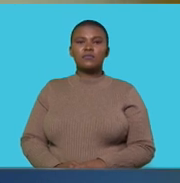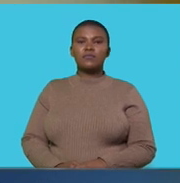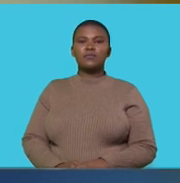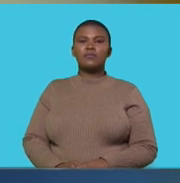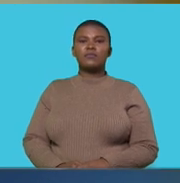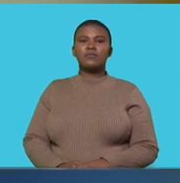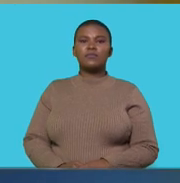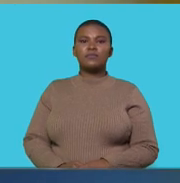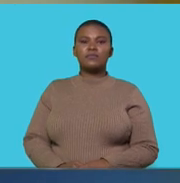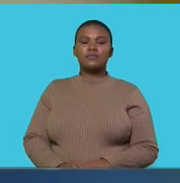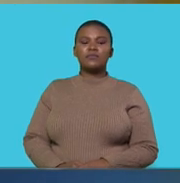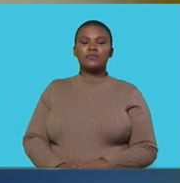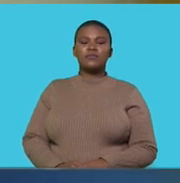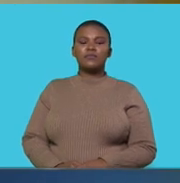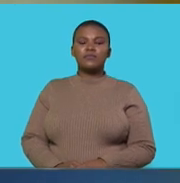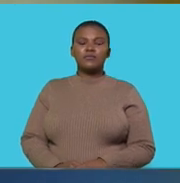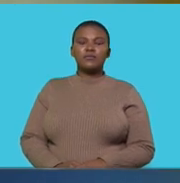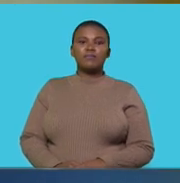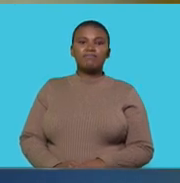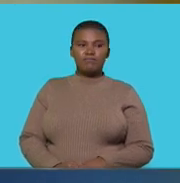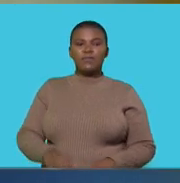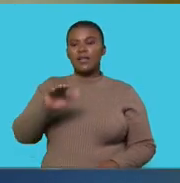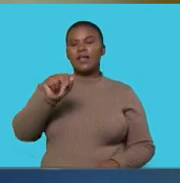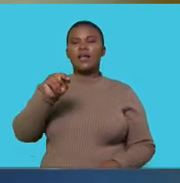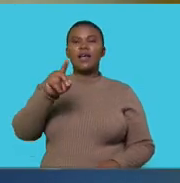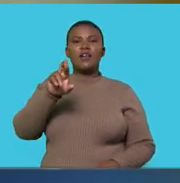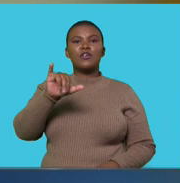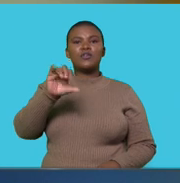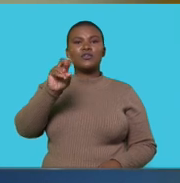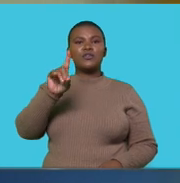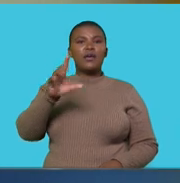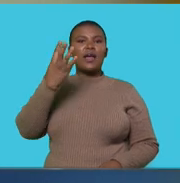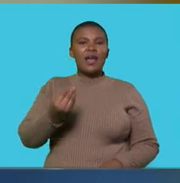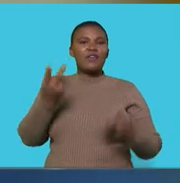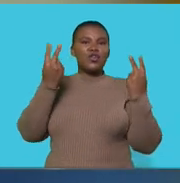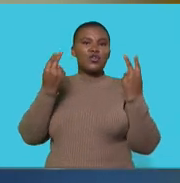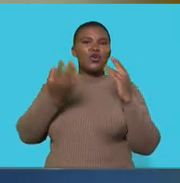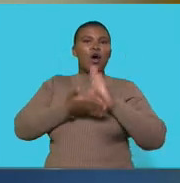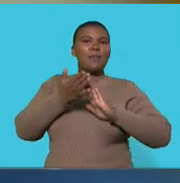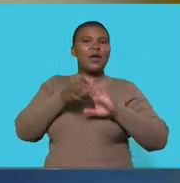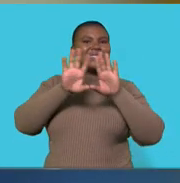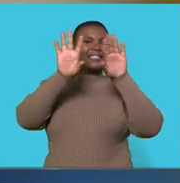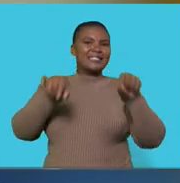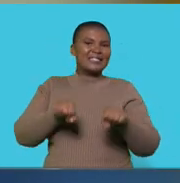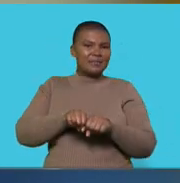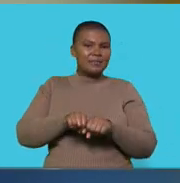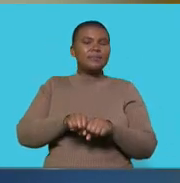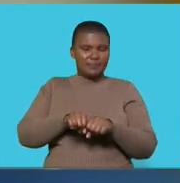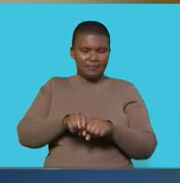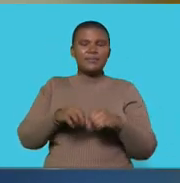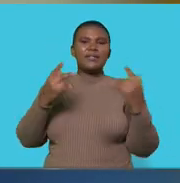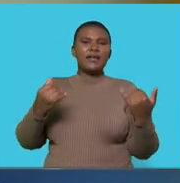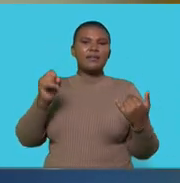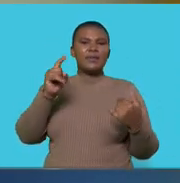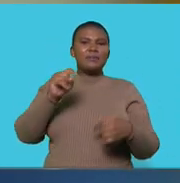of Android as a new operating system, we have seen the Android operating system being deployed on